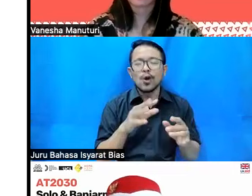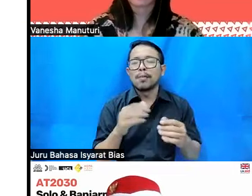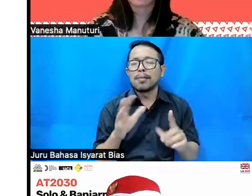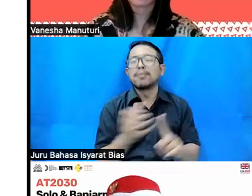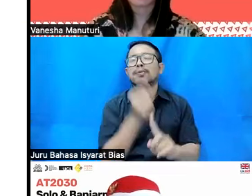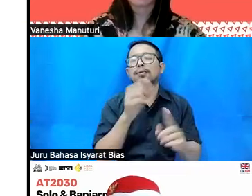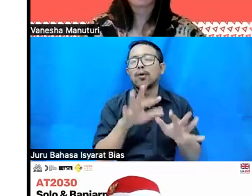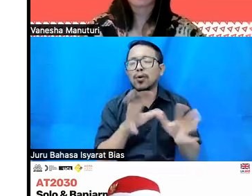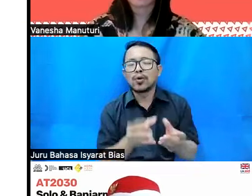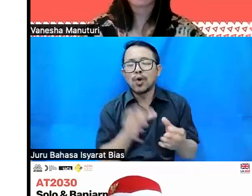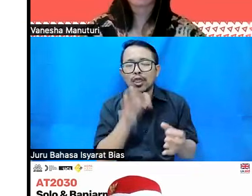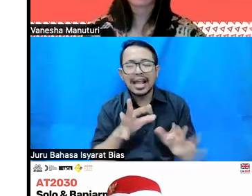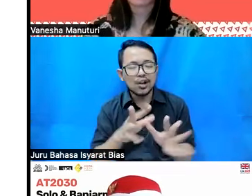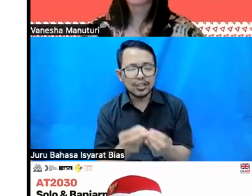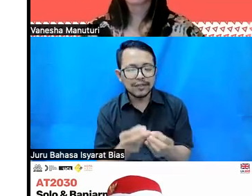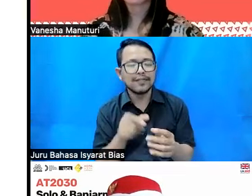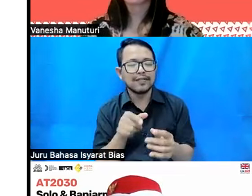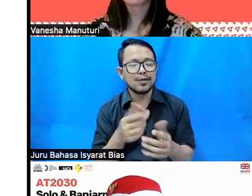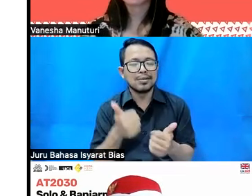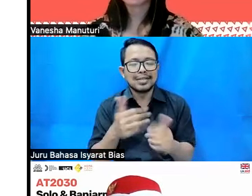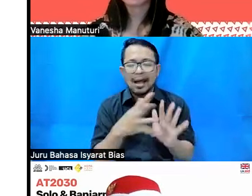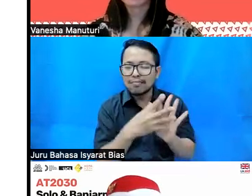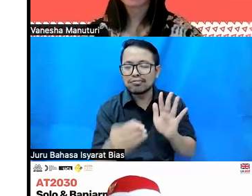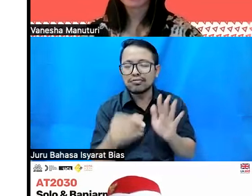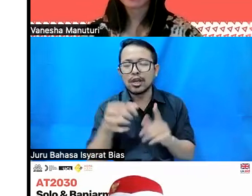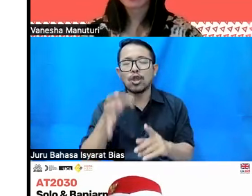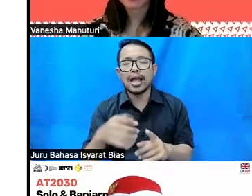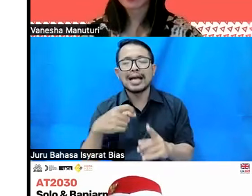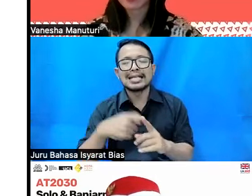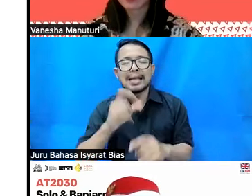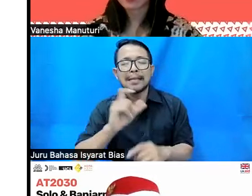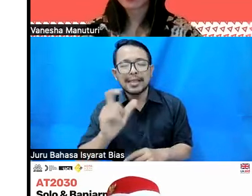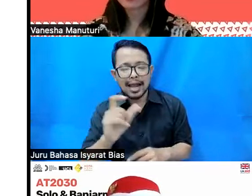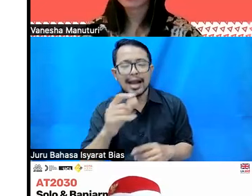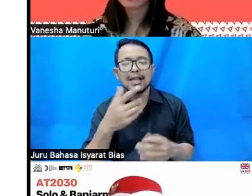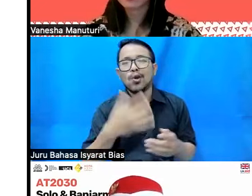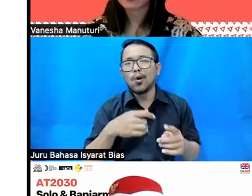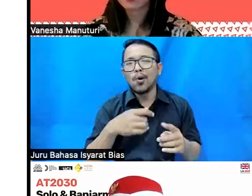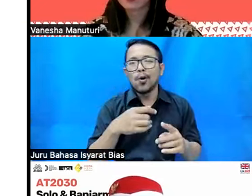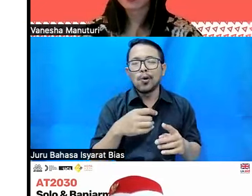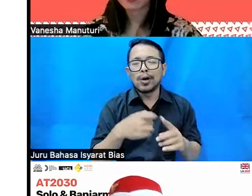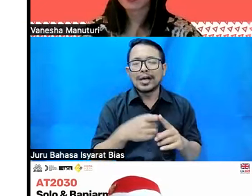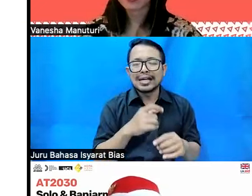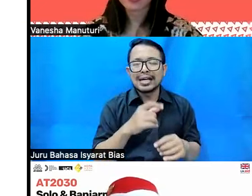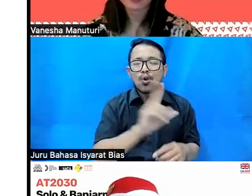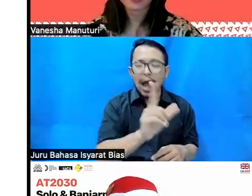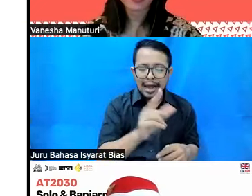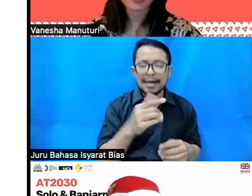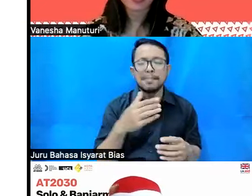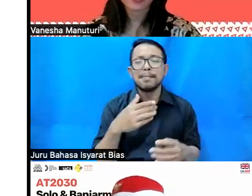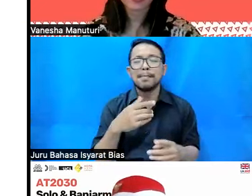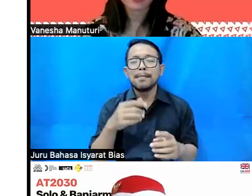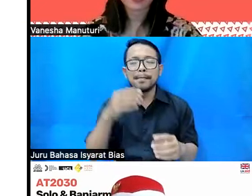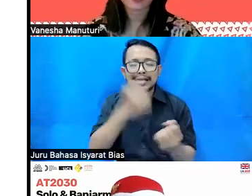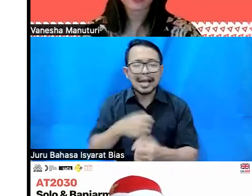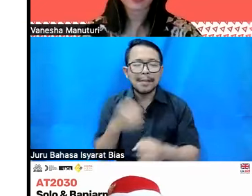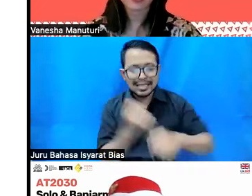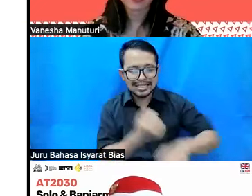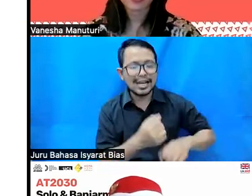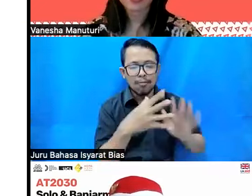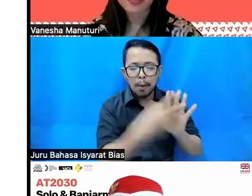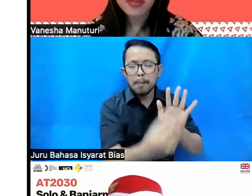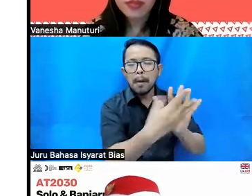of building public participation and space that is more inclusive can be adopted by city government, district government, as